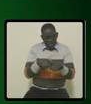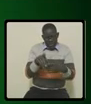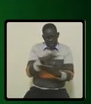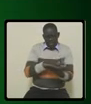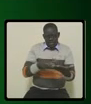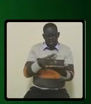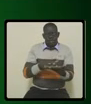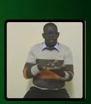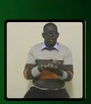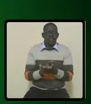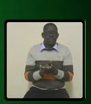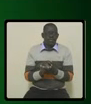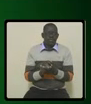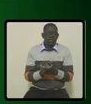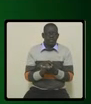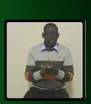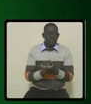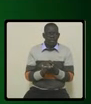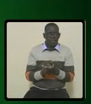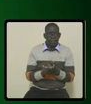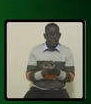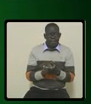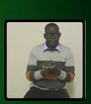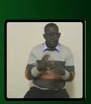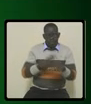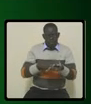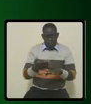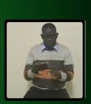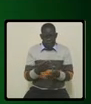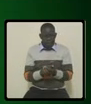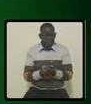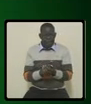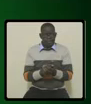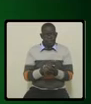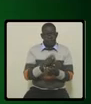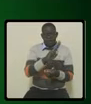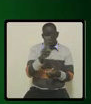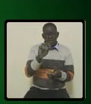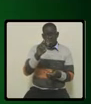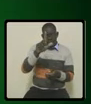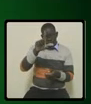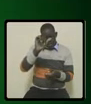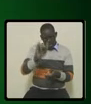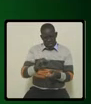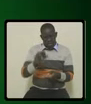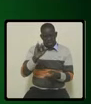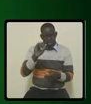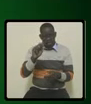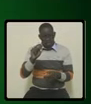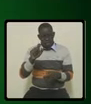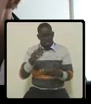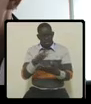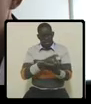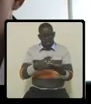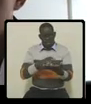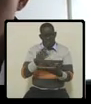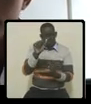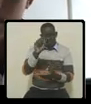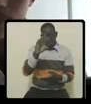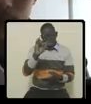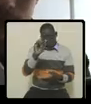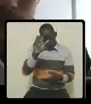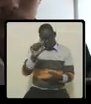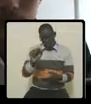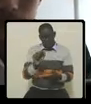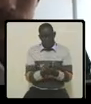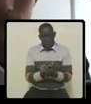center of continents. The Himalayas are an example of these that are found in the center of Asia. But